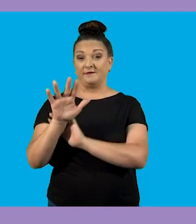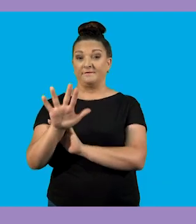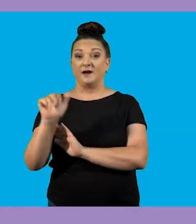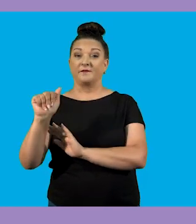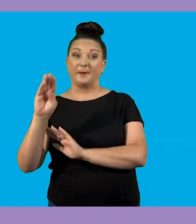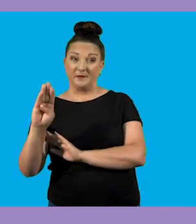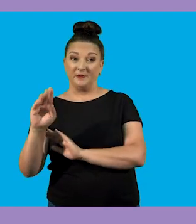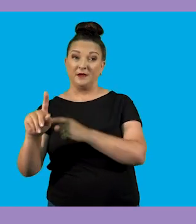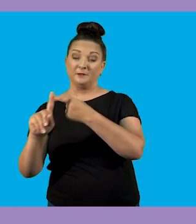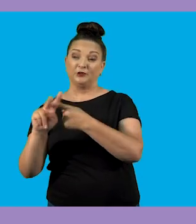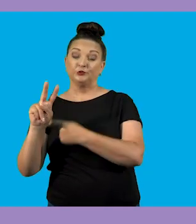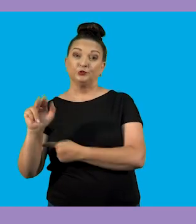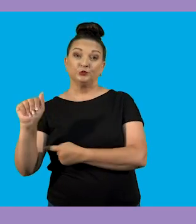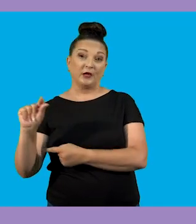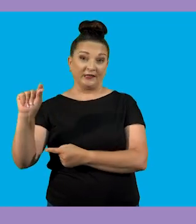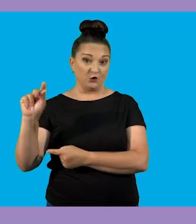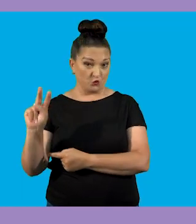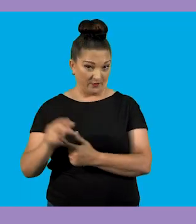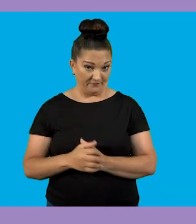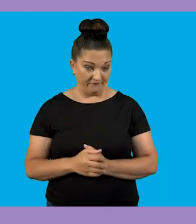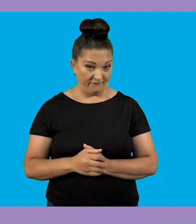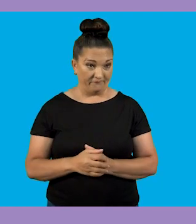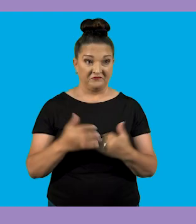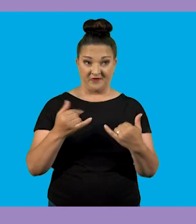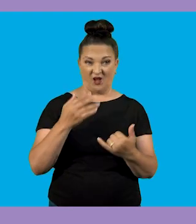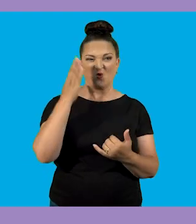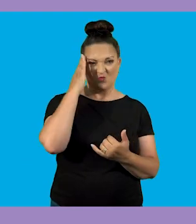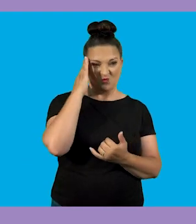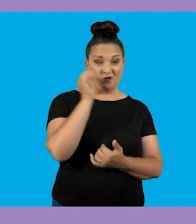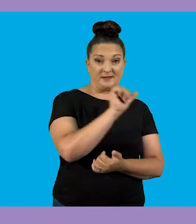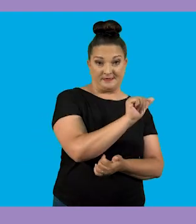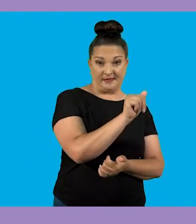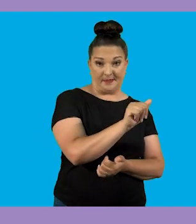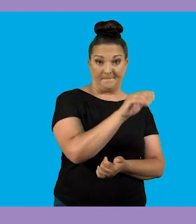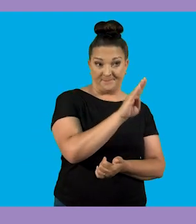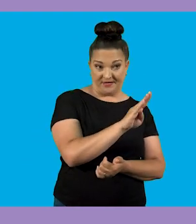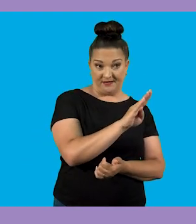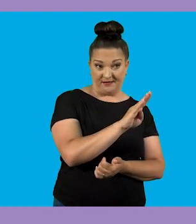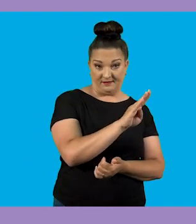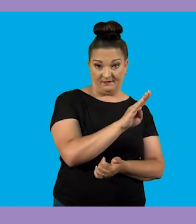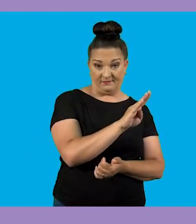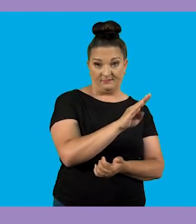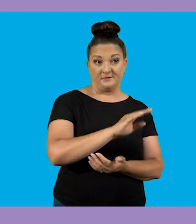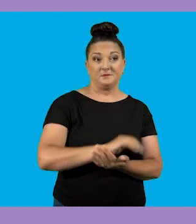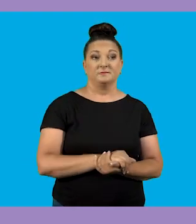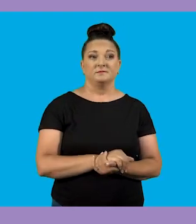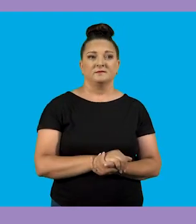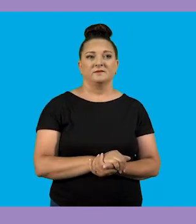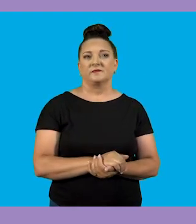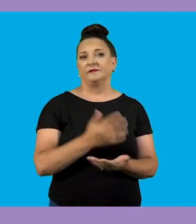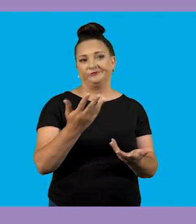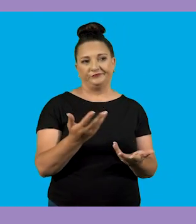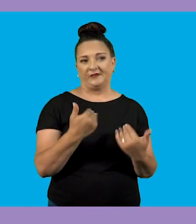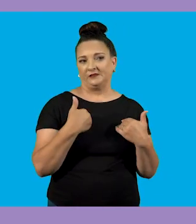minus 5ab plus 2a squared. We've already identified 6ab, or let me rather